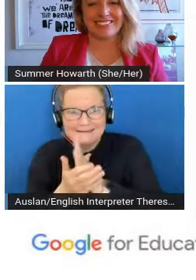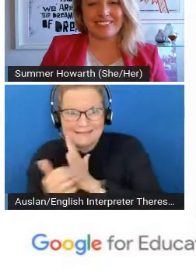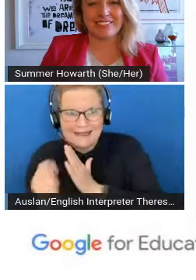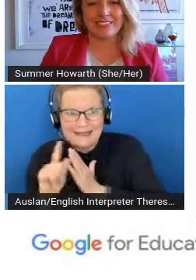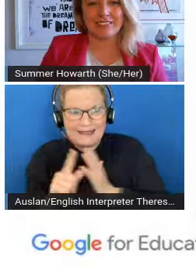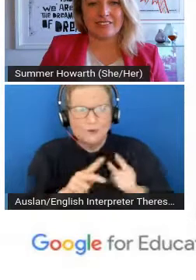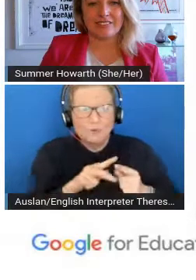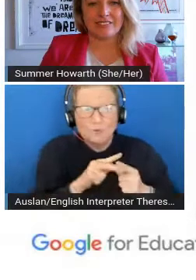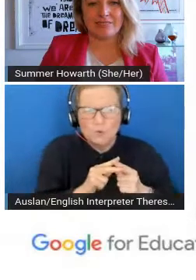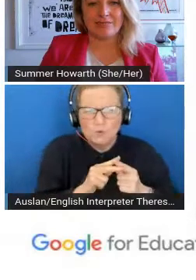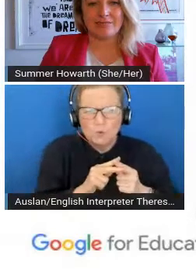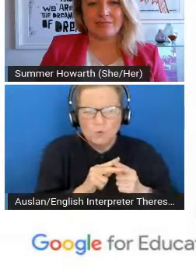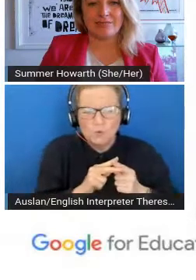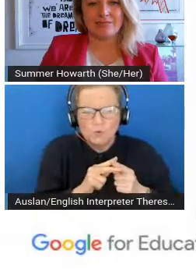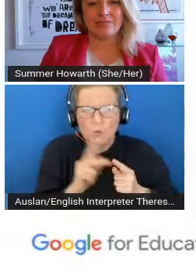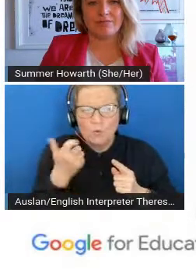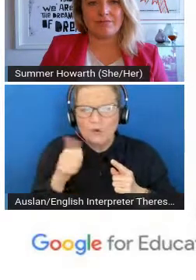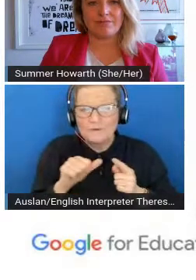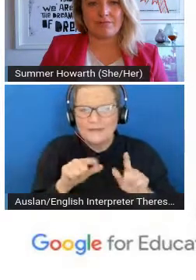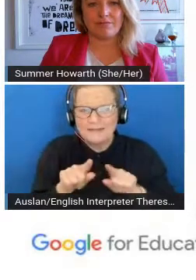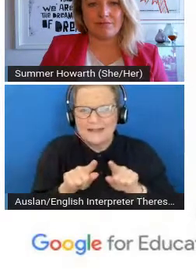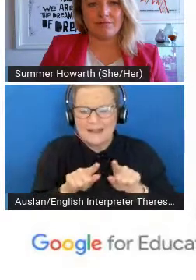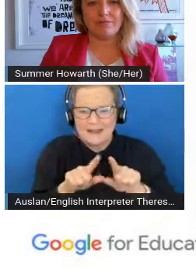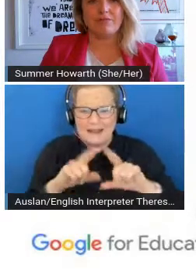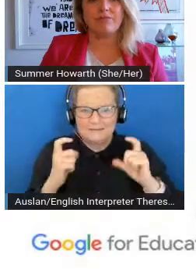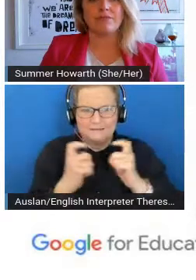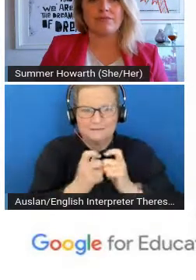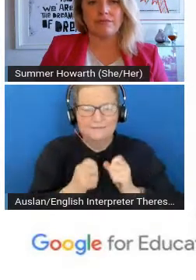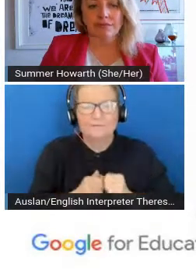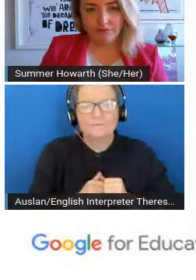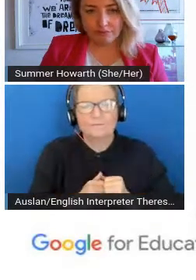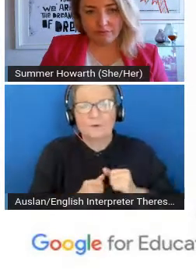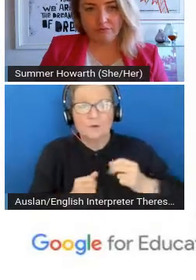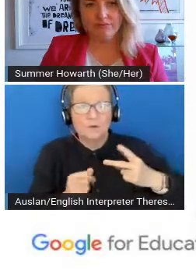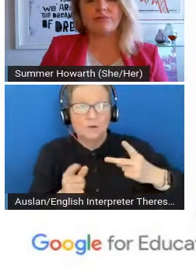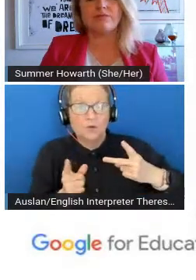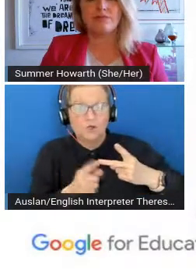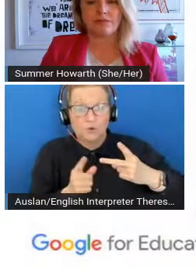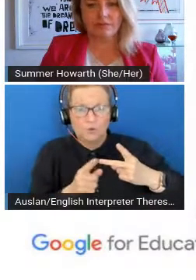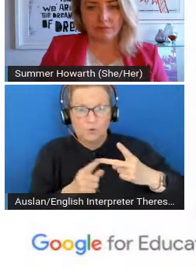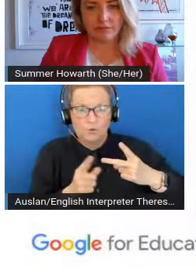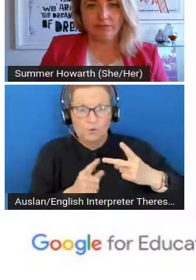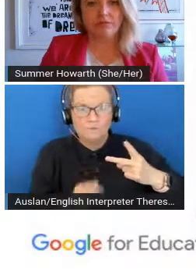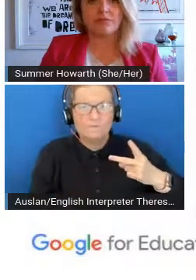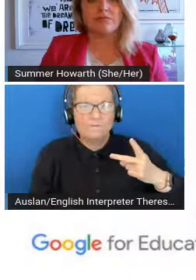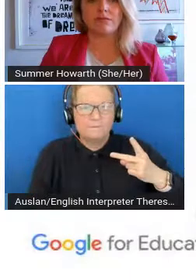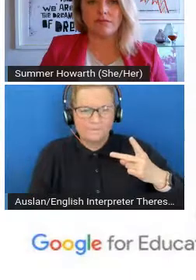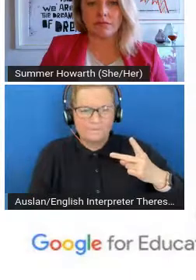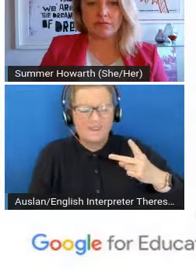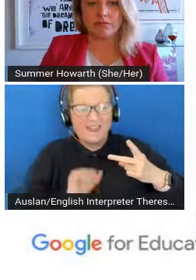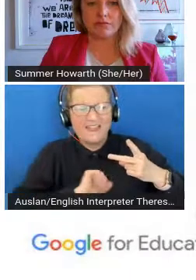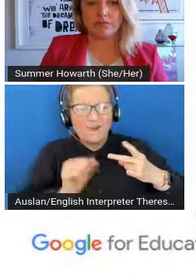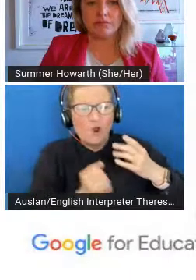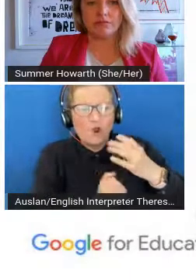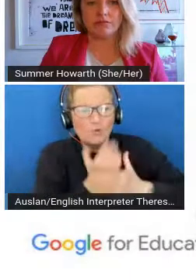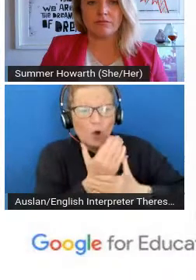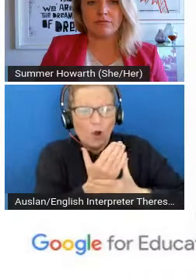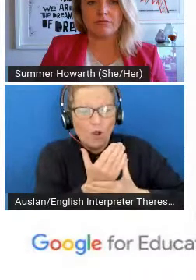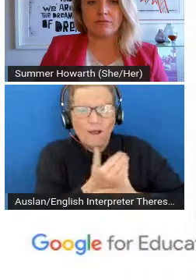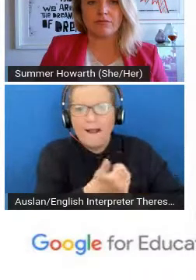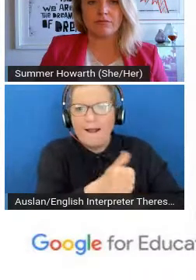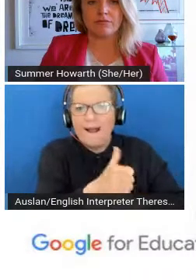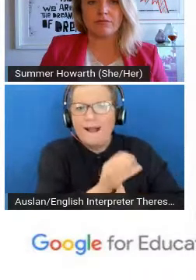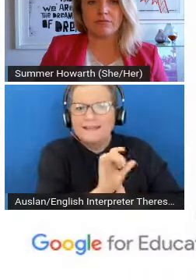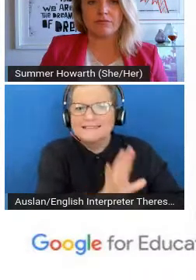lesson? How can I help learners to see their own growth in each of these areas? And really importantly is, do I have an opportunity